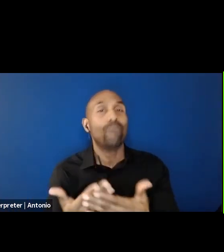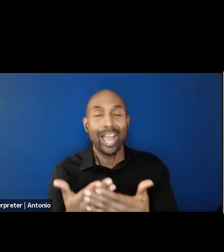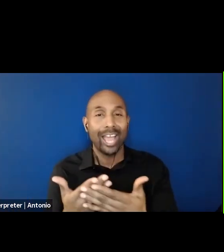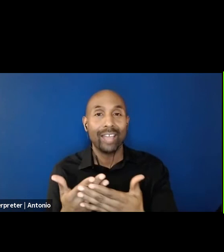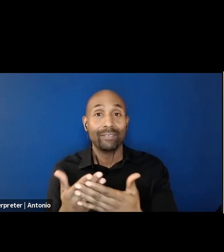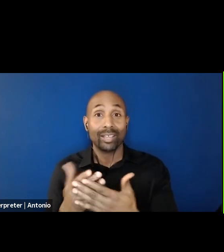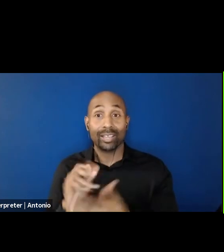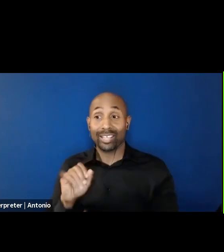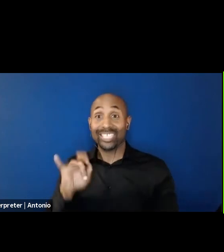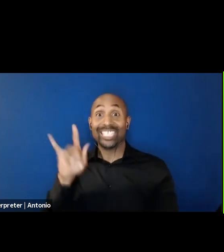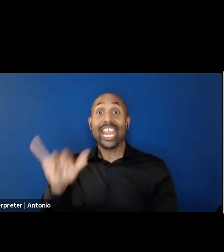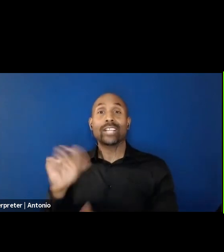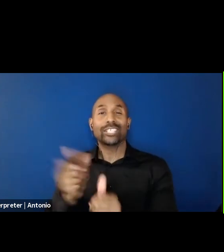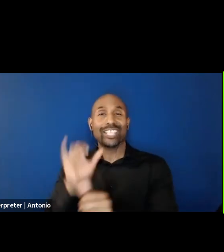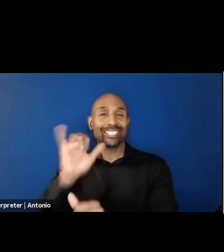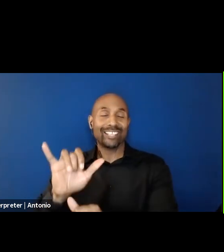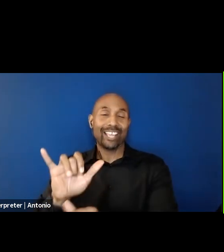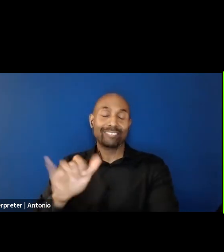Thank you.